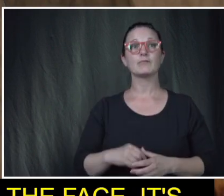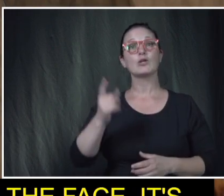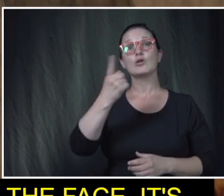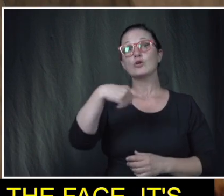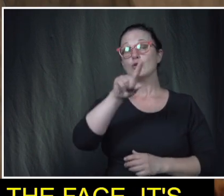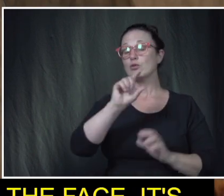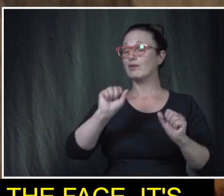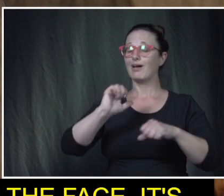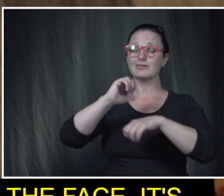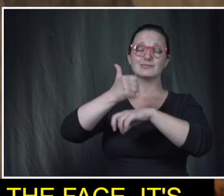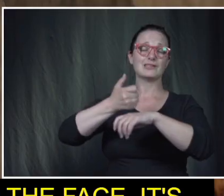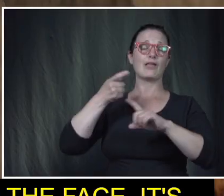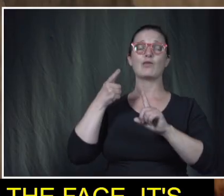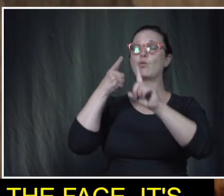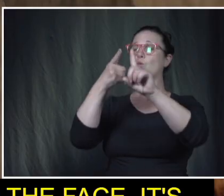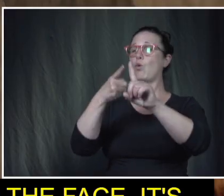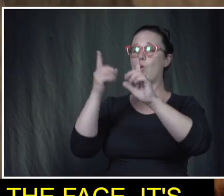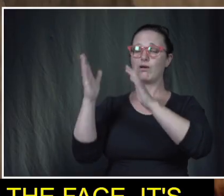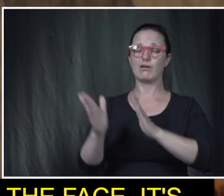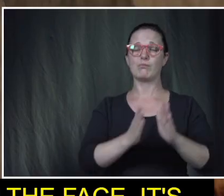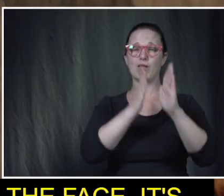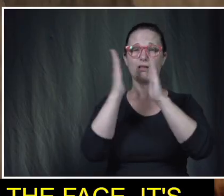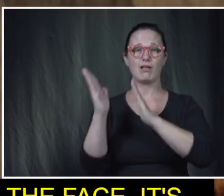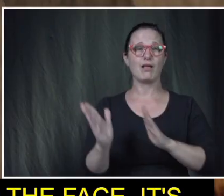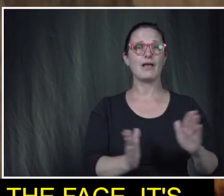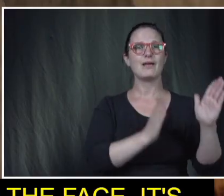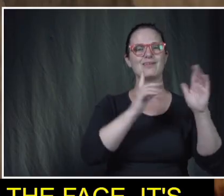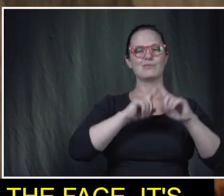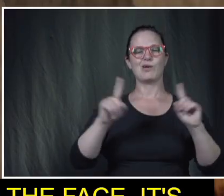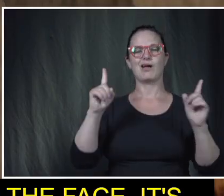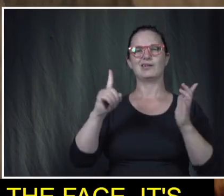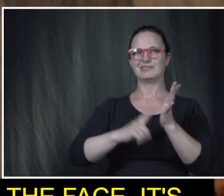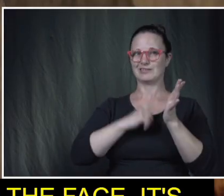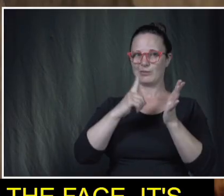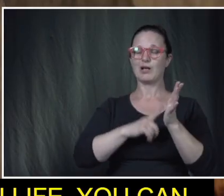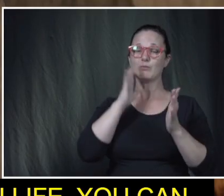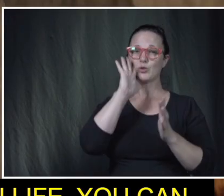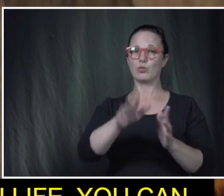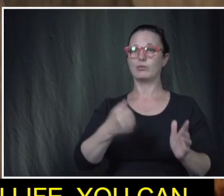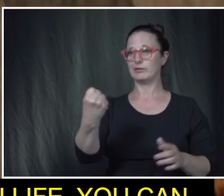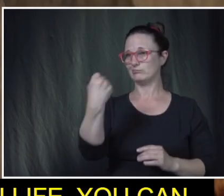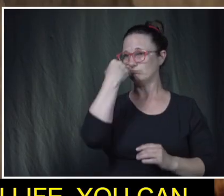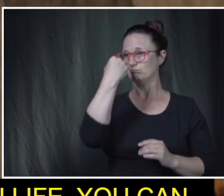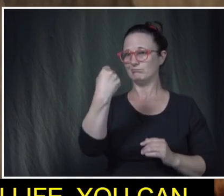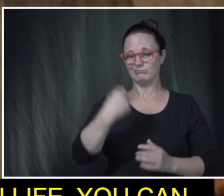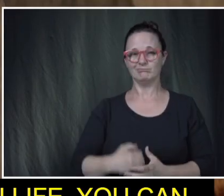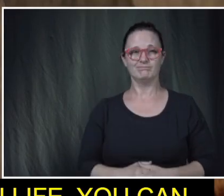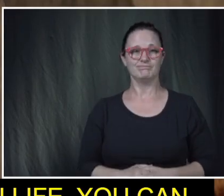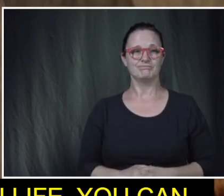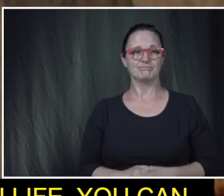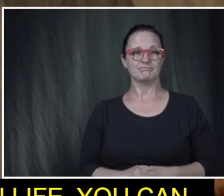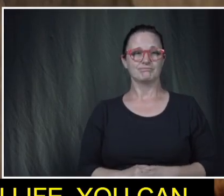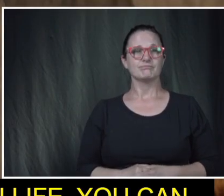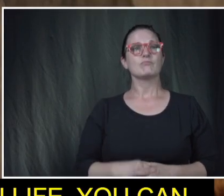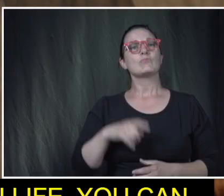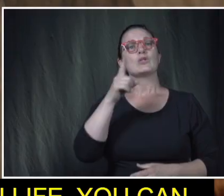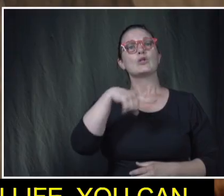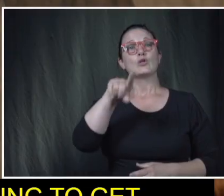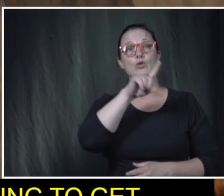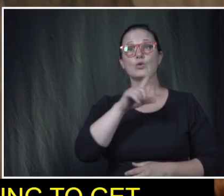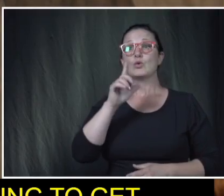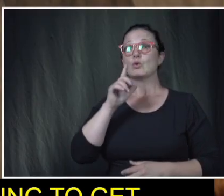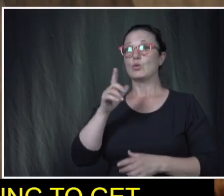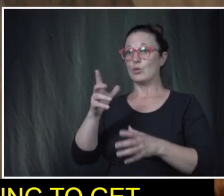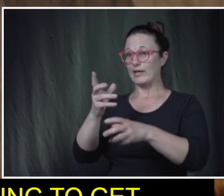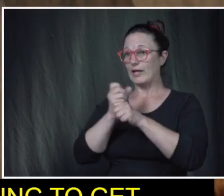all the goals and make all the plans you want, but sometimes you're going to get punched in the face. You get the job interview,